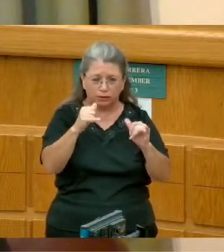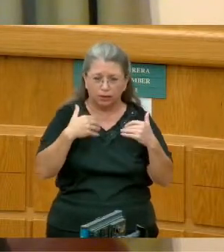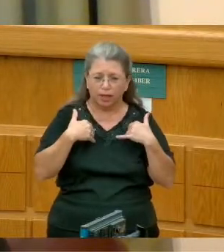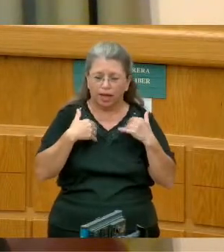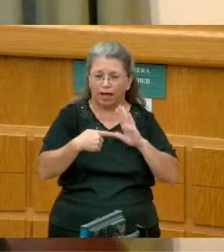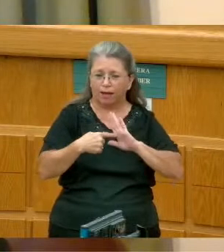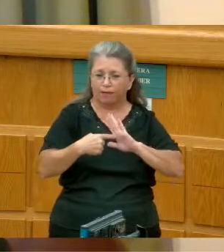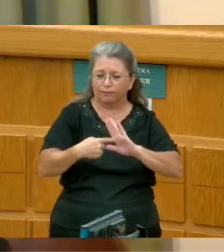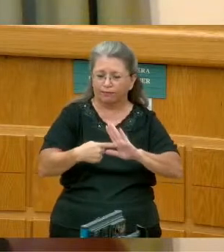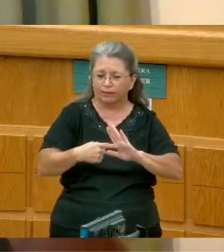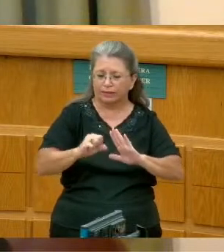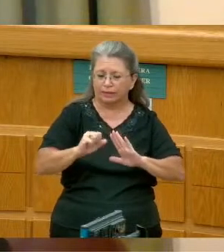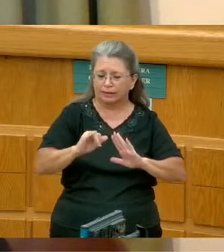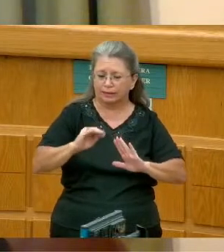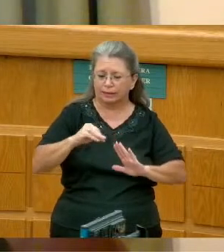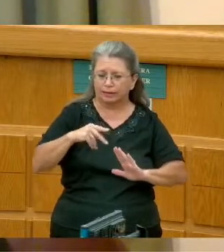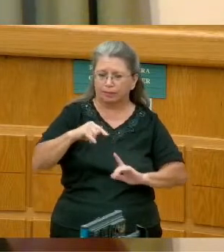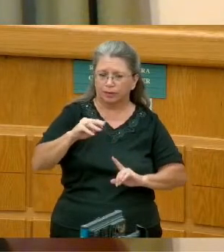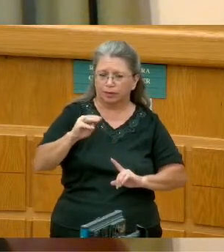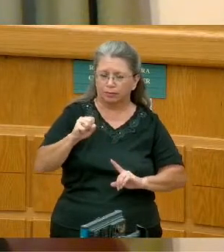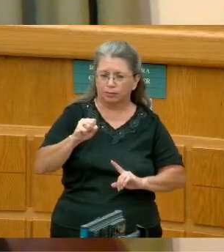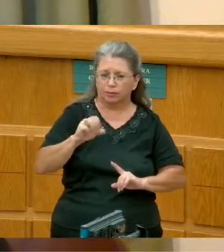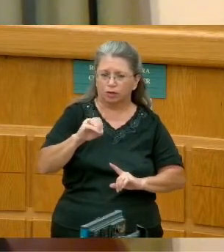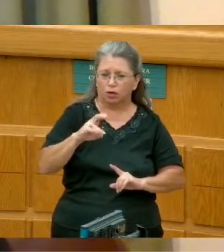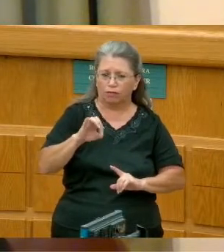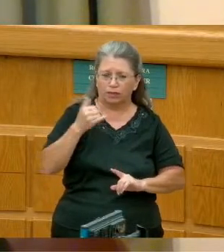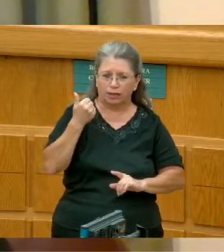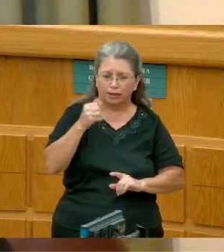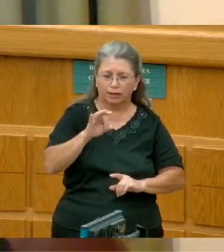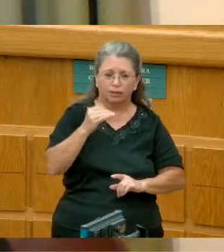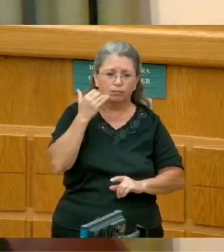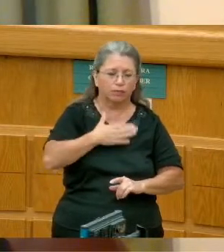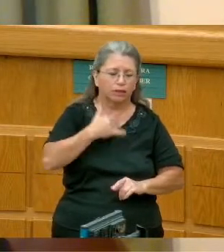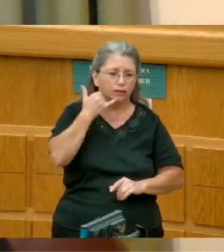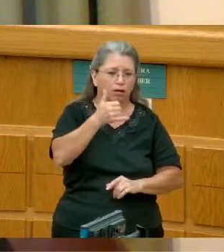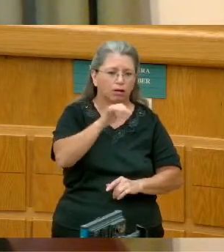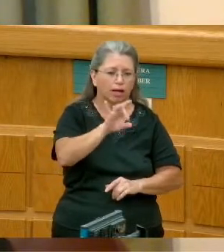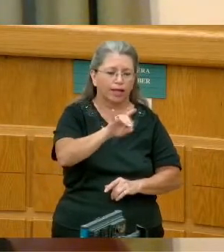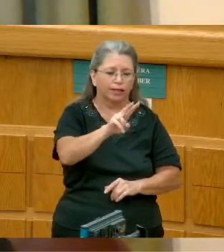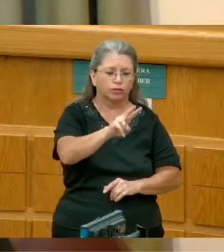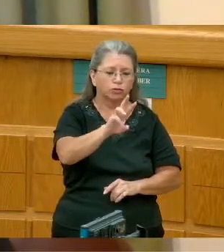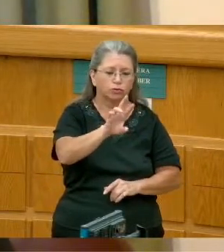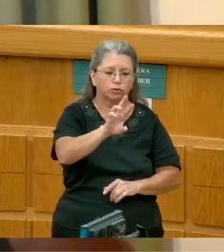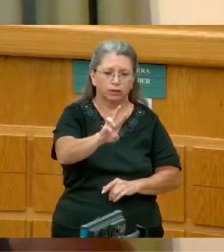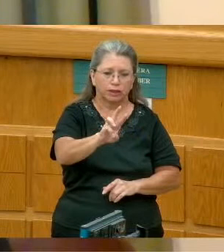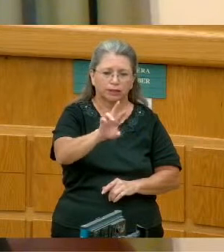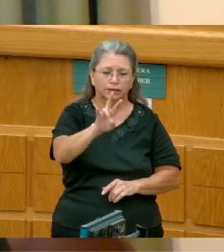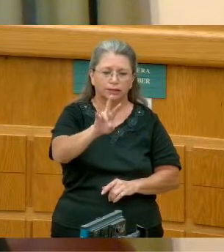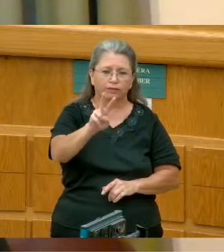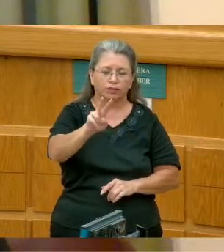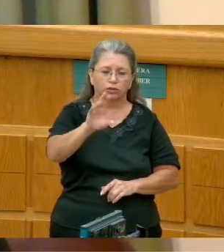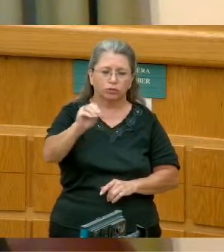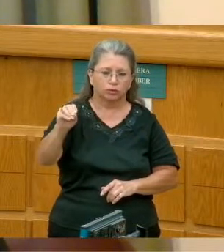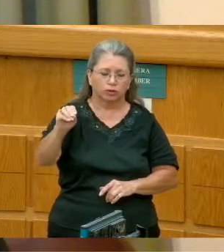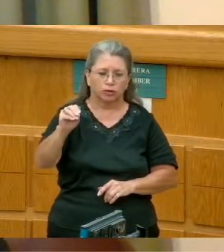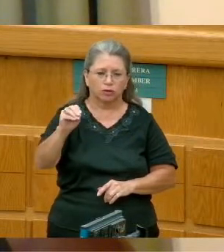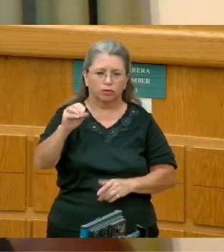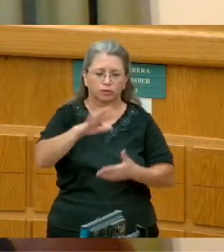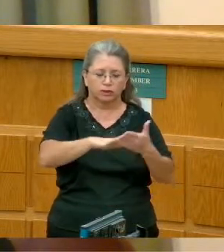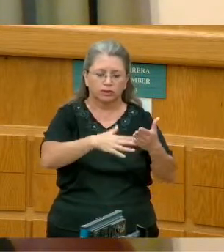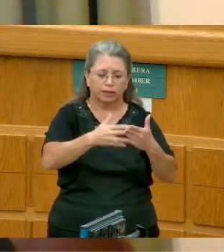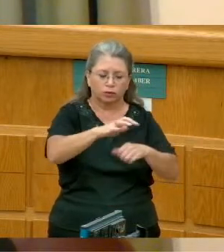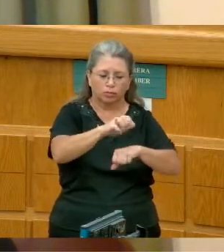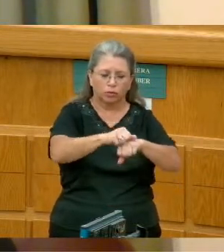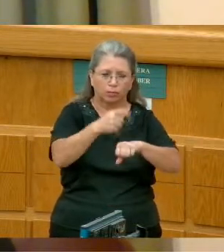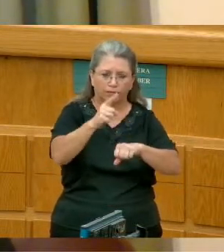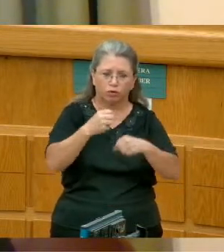of COVID-19, please call 826-7200 to get scheduled for our drive-through.